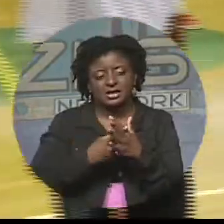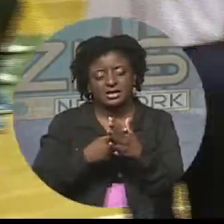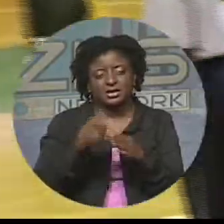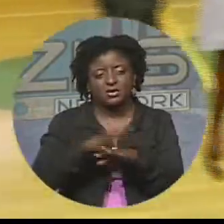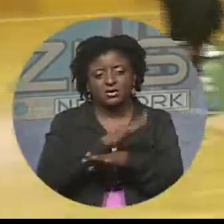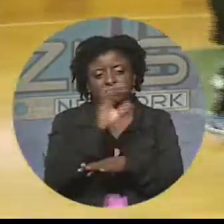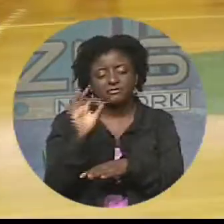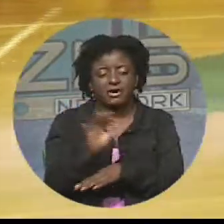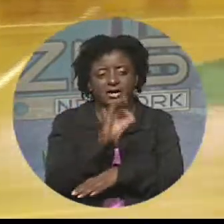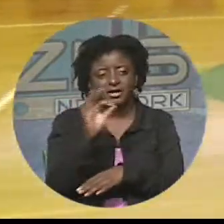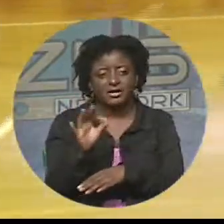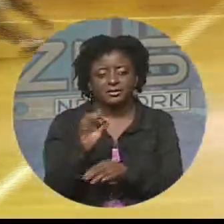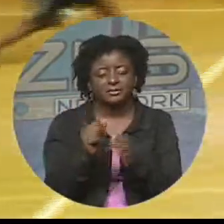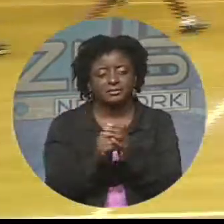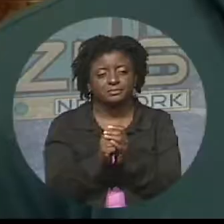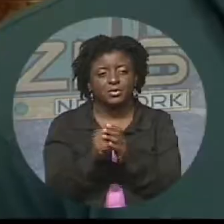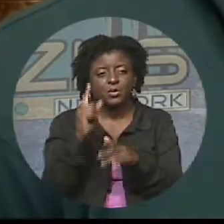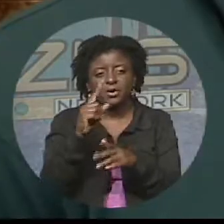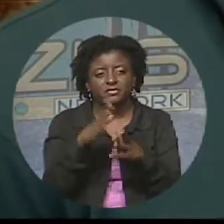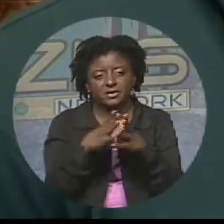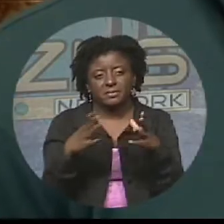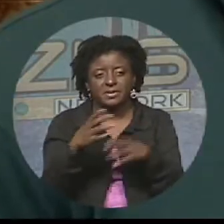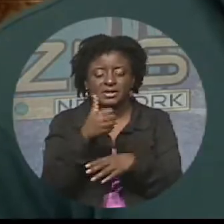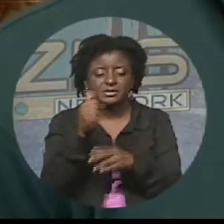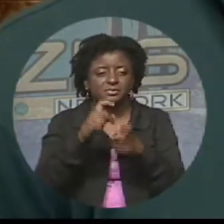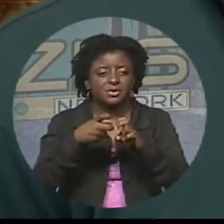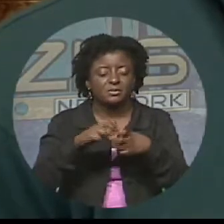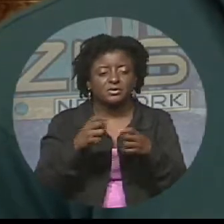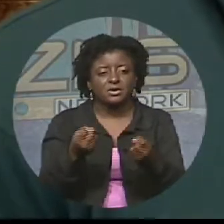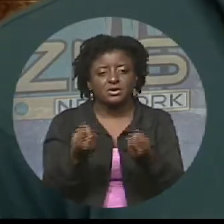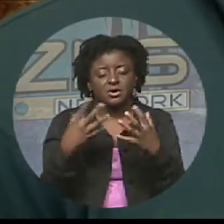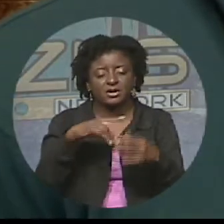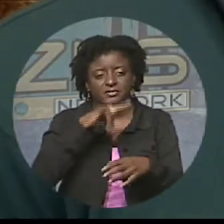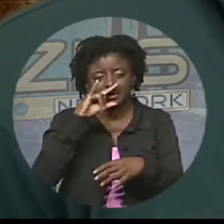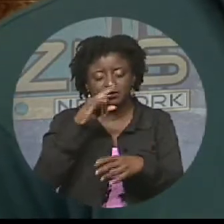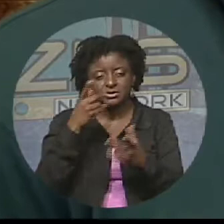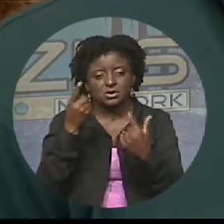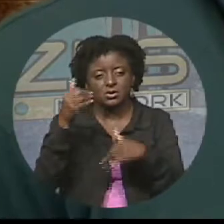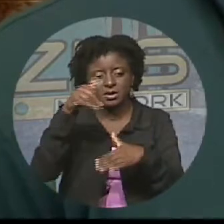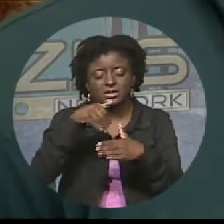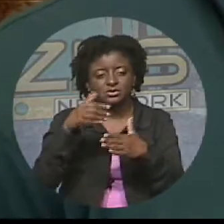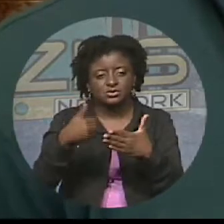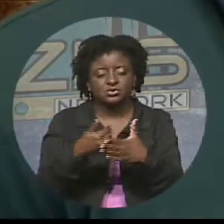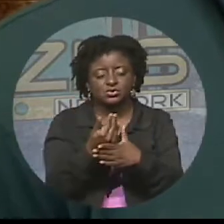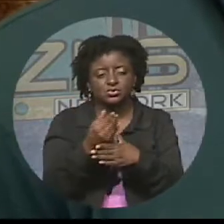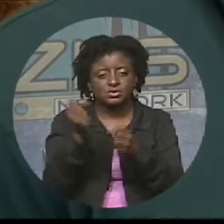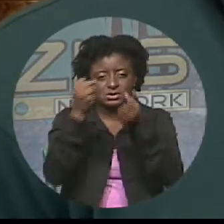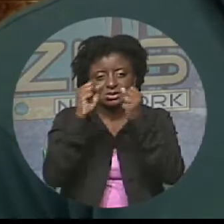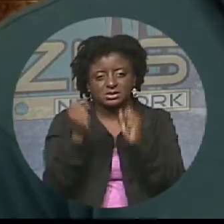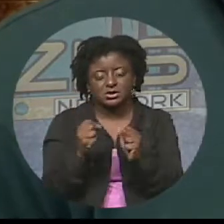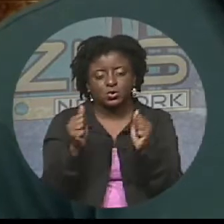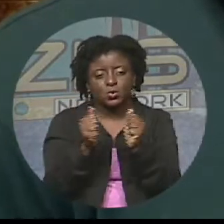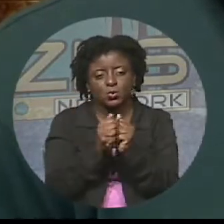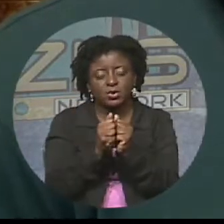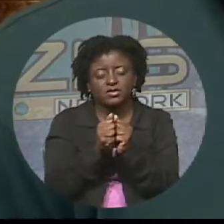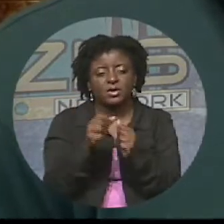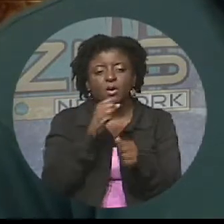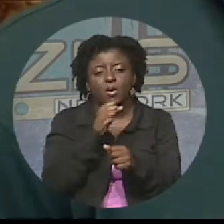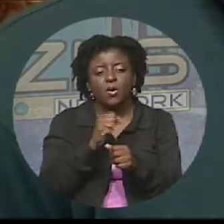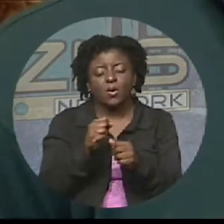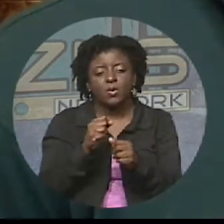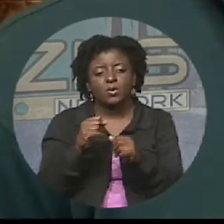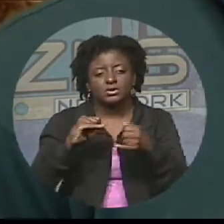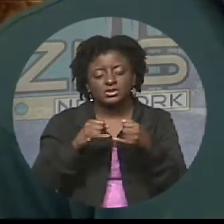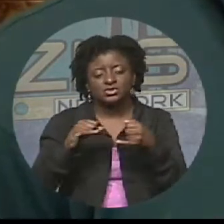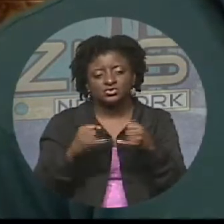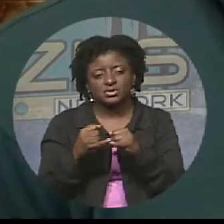orthopedic. Well, one of the biggest problems is that a lot of kids go into the new season with old injuries, whether they're underlying stuff